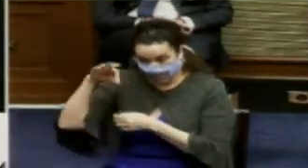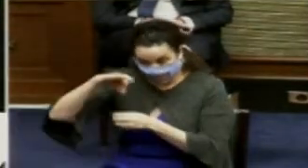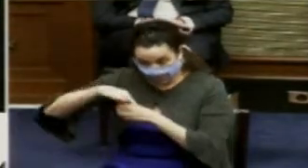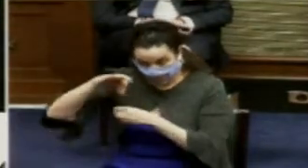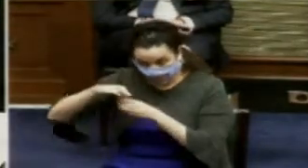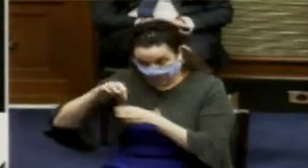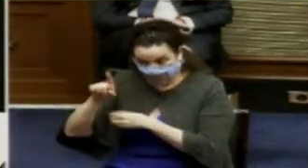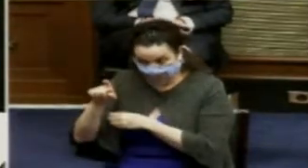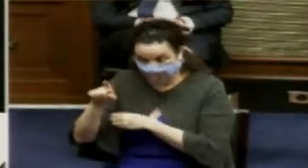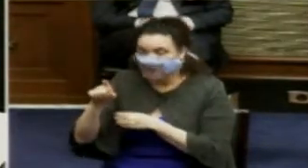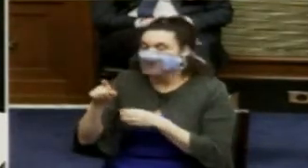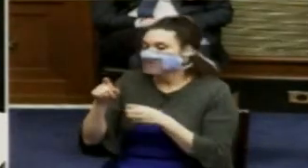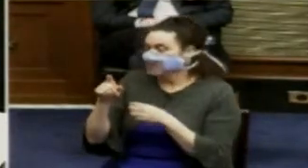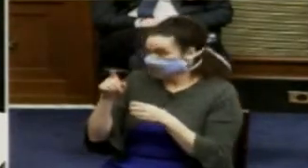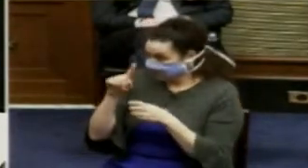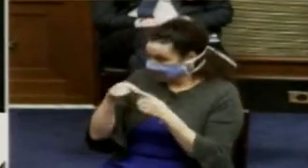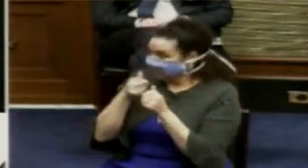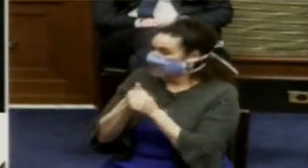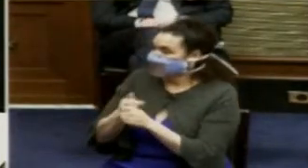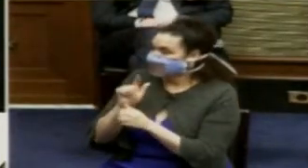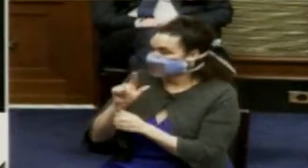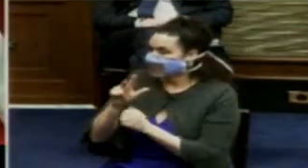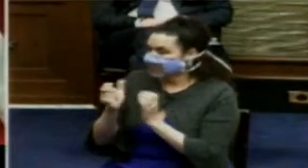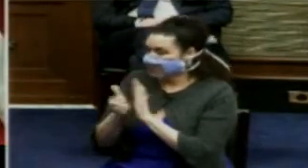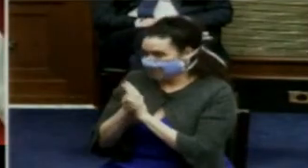terms of the 23rd Amendment, that is correct.